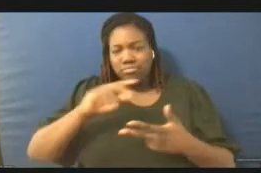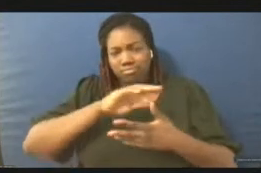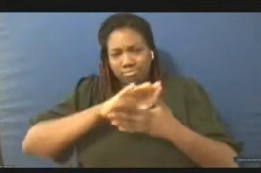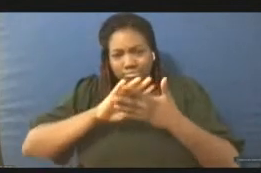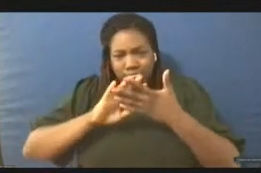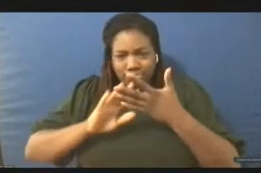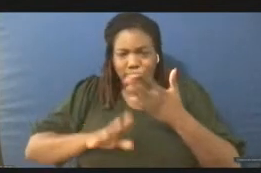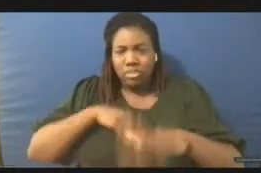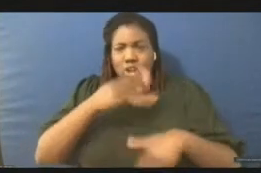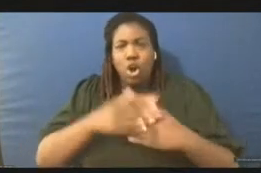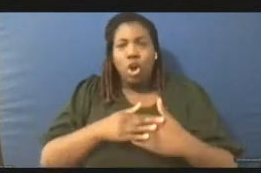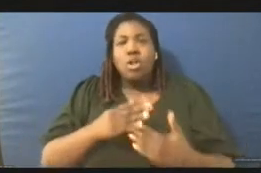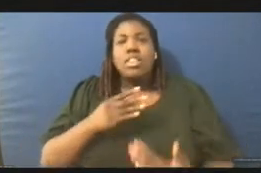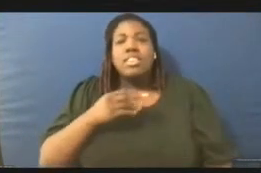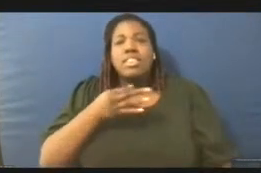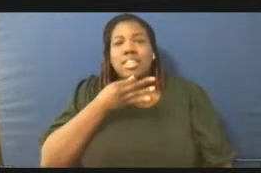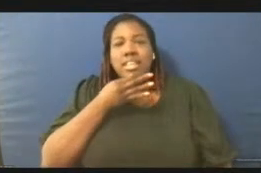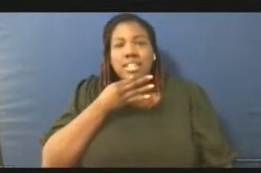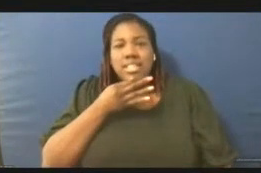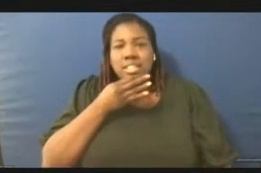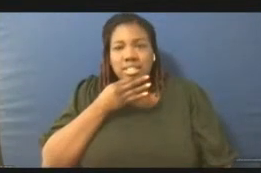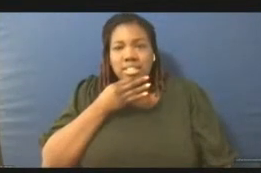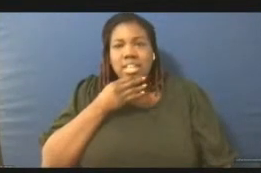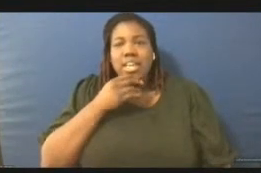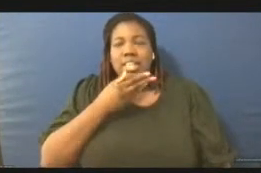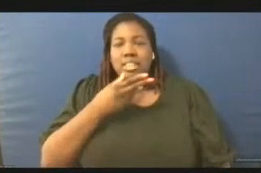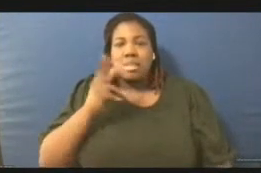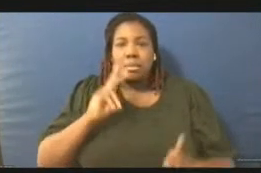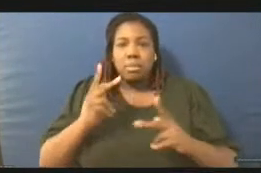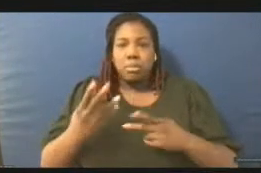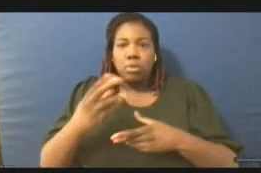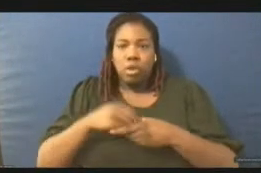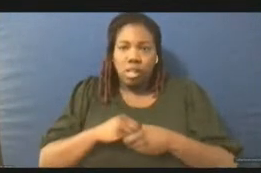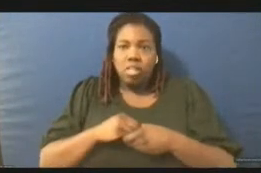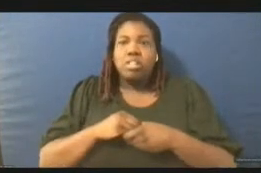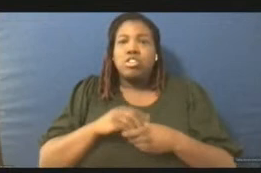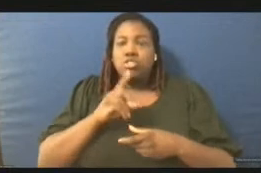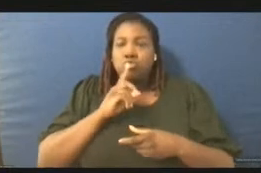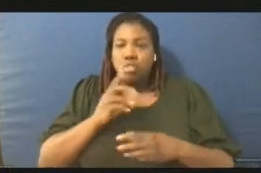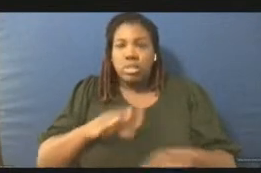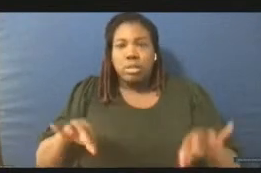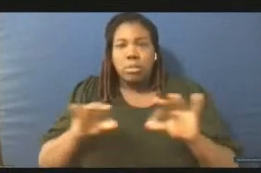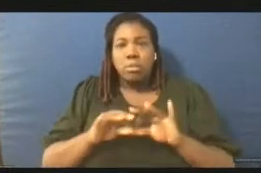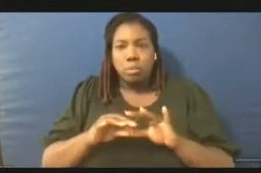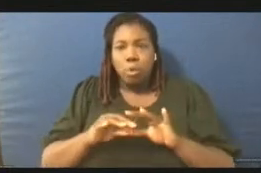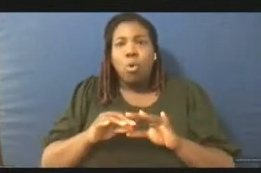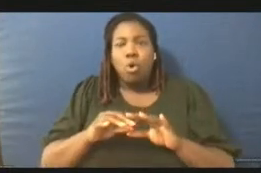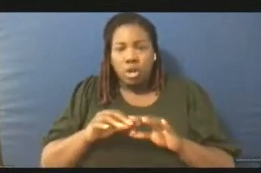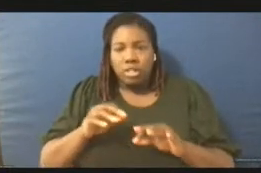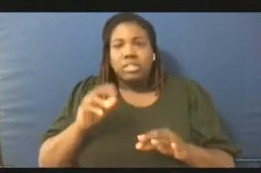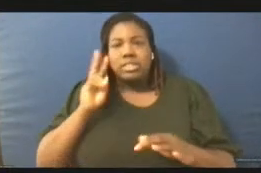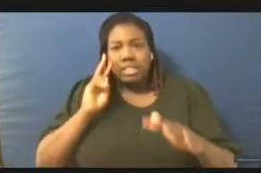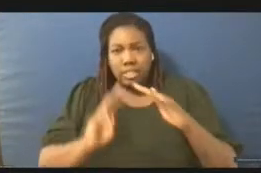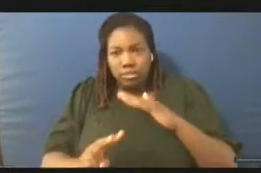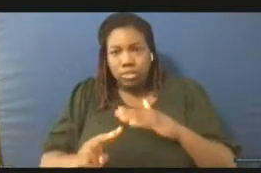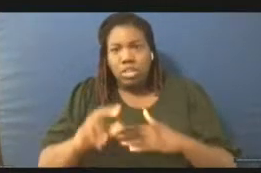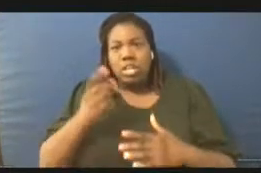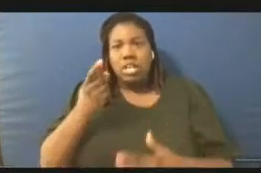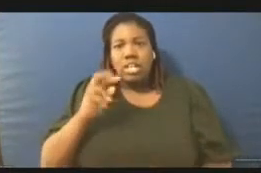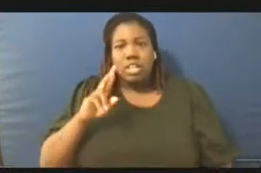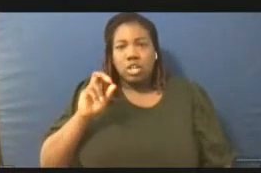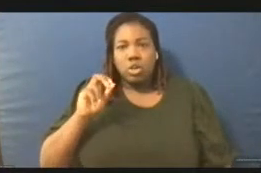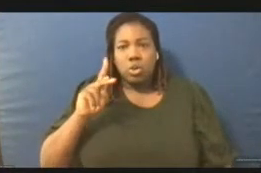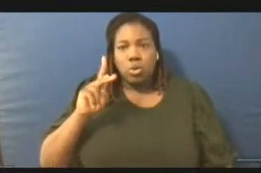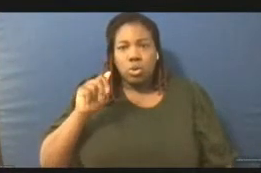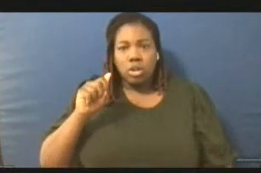matter experts, as we talked about, and stakeholders who are providing us with invaluable insights. Thank you very much, Dr. Okafor, our Executive